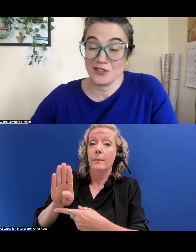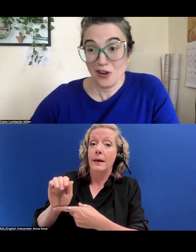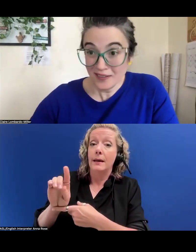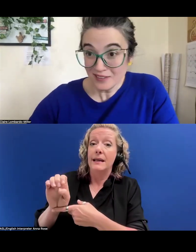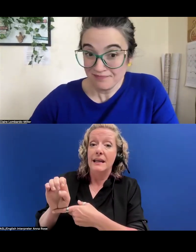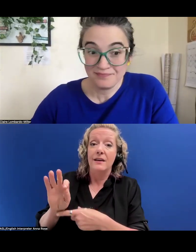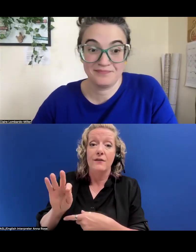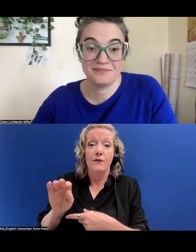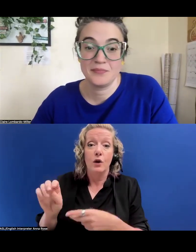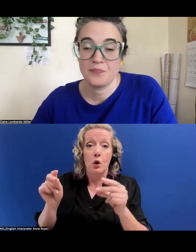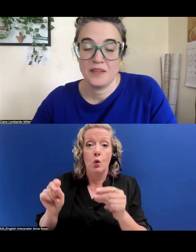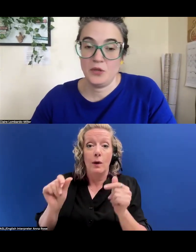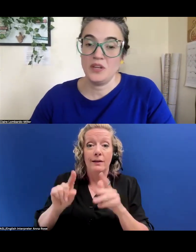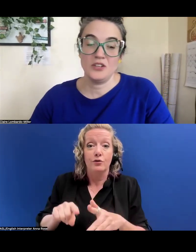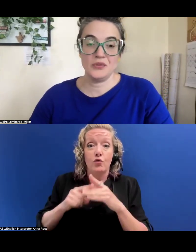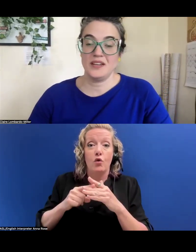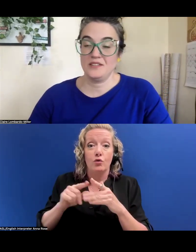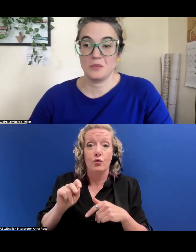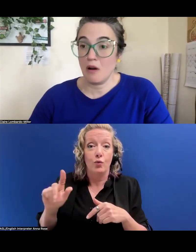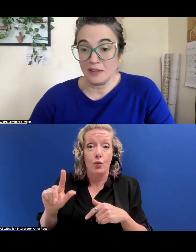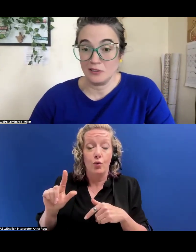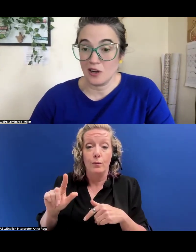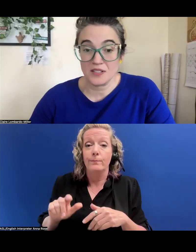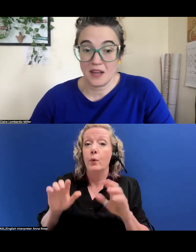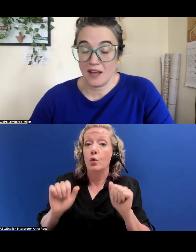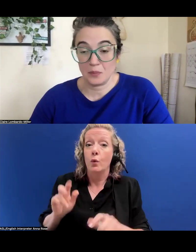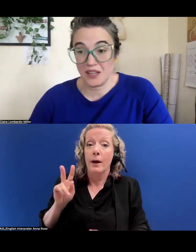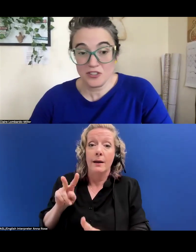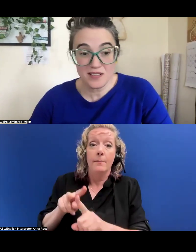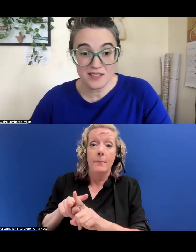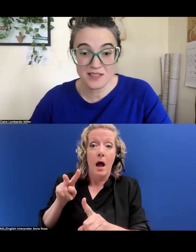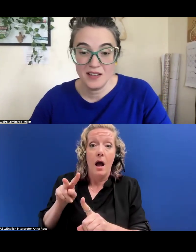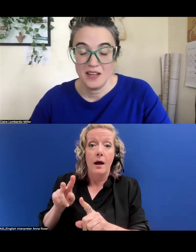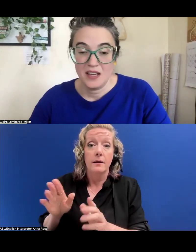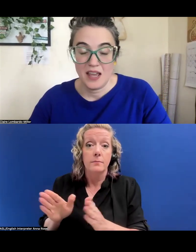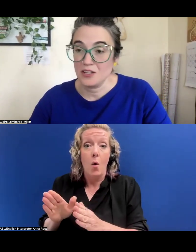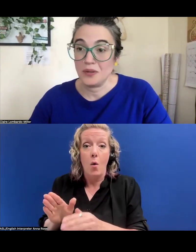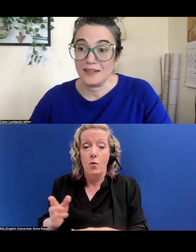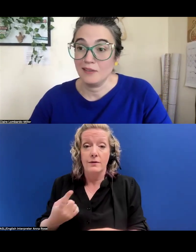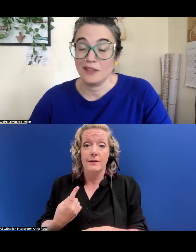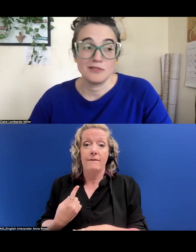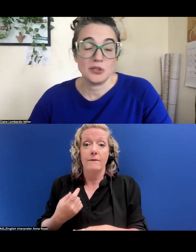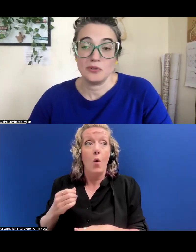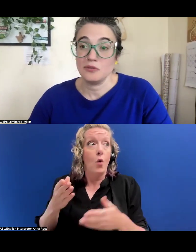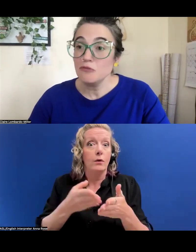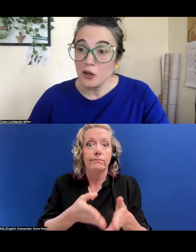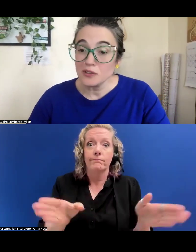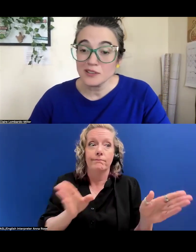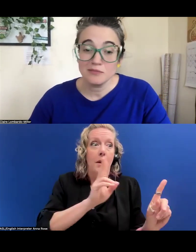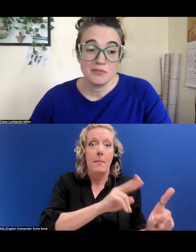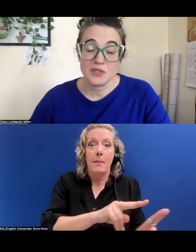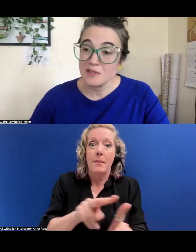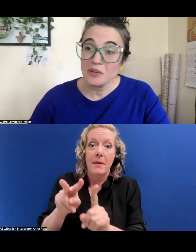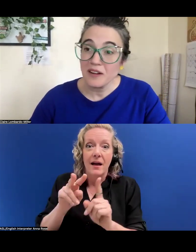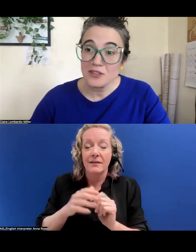kind of get started. You can use it in small and large scale applications, and you can give it to new